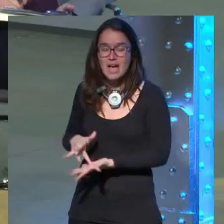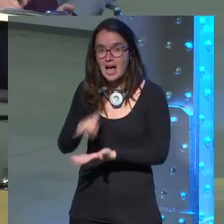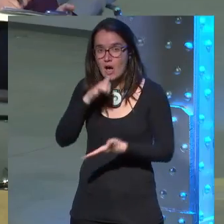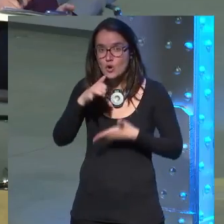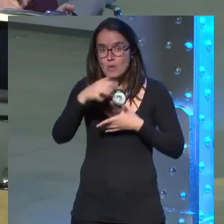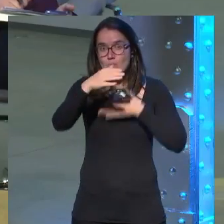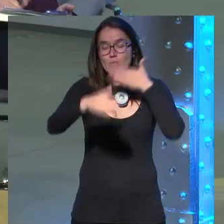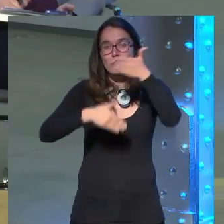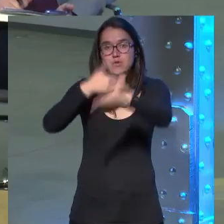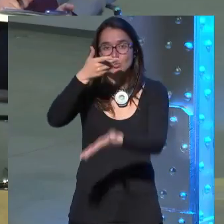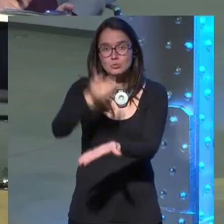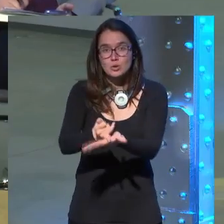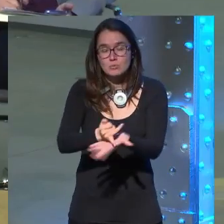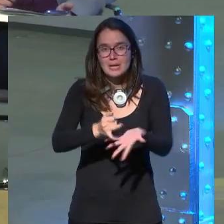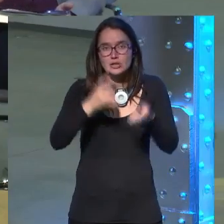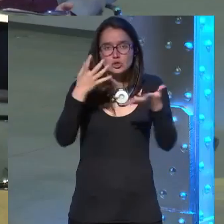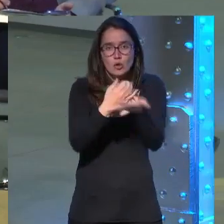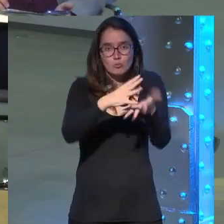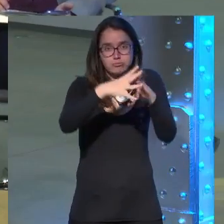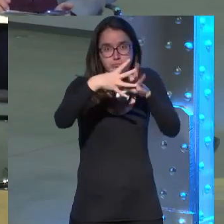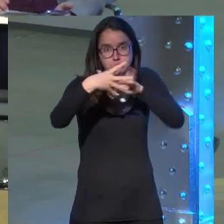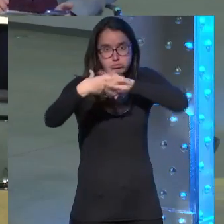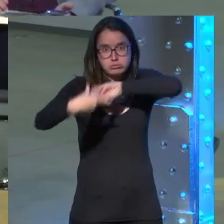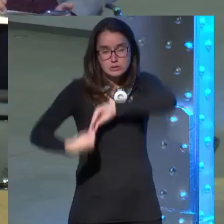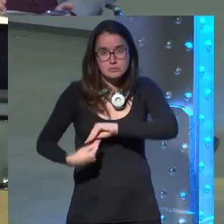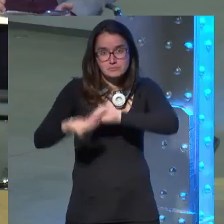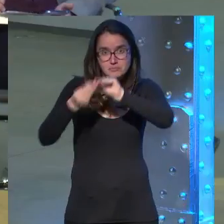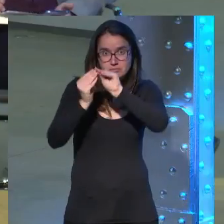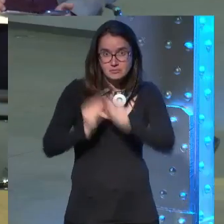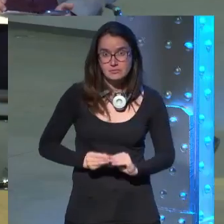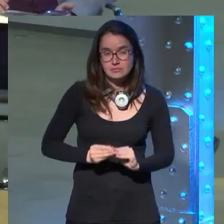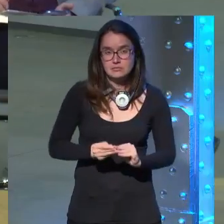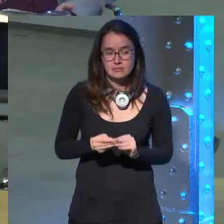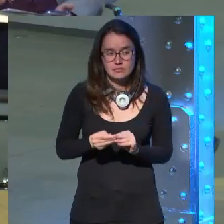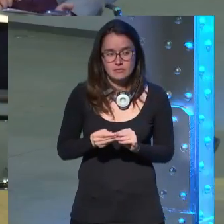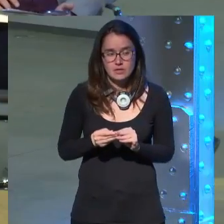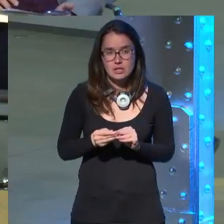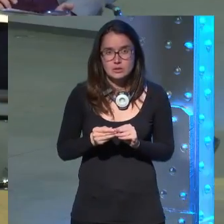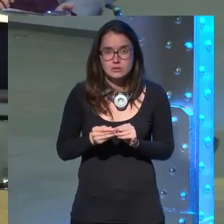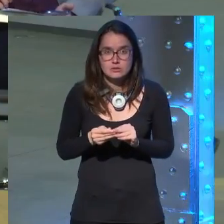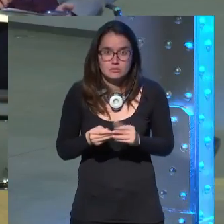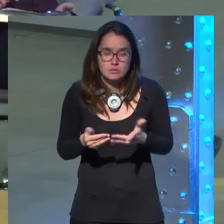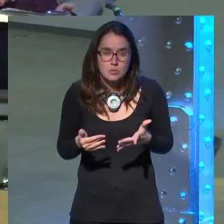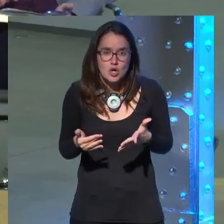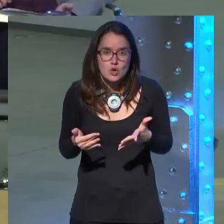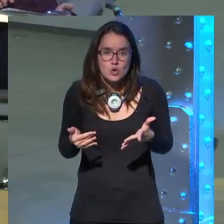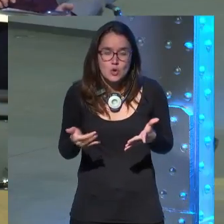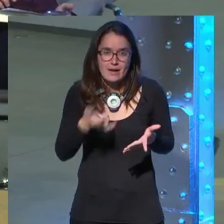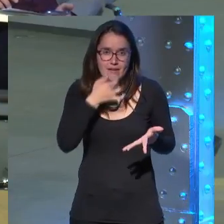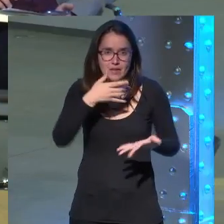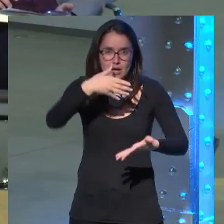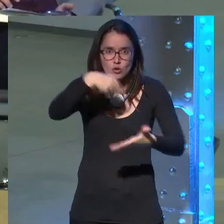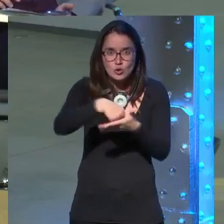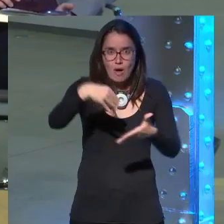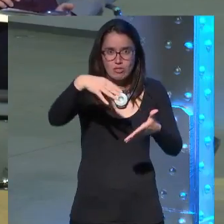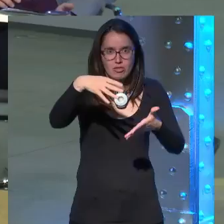actually retuned the thing, and they haven't elected Donald Trump, and Britain is still in Europe. But I think